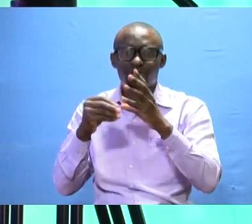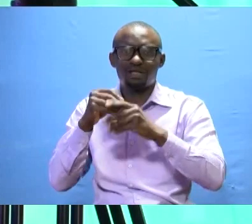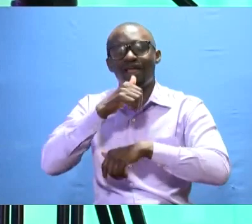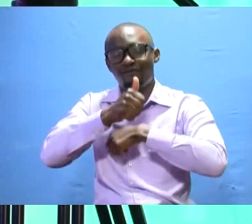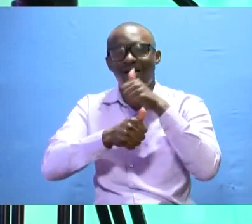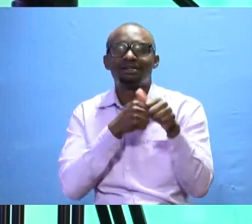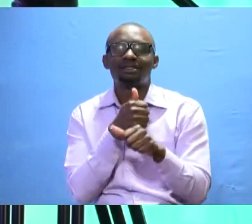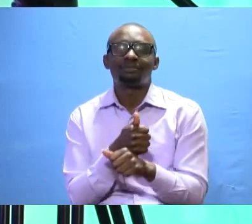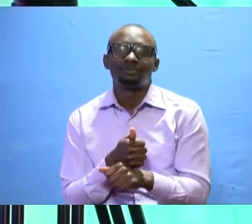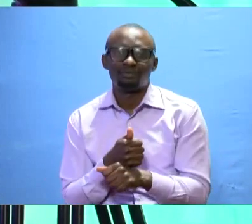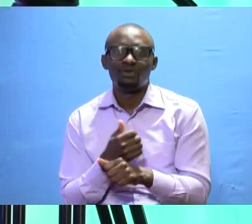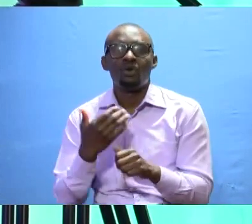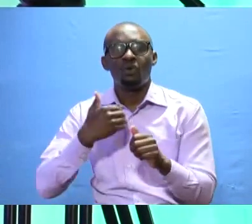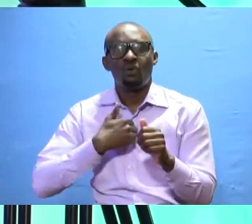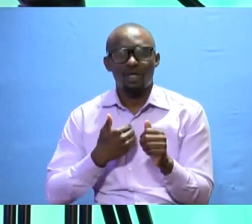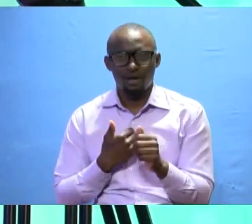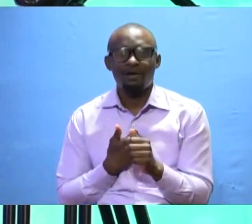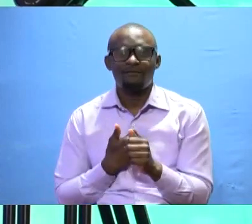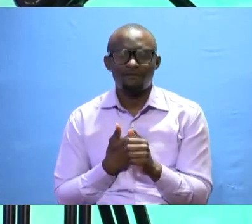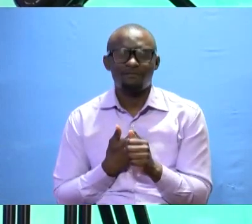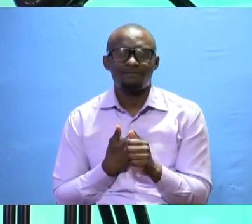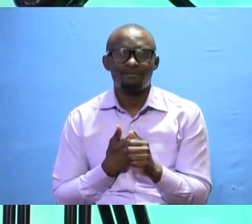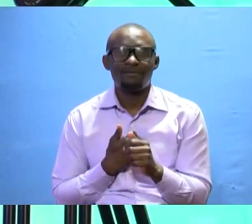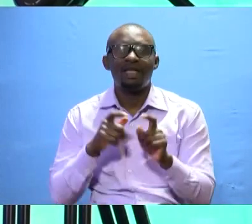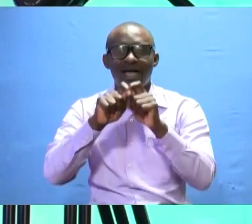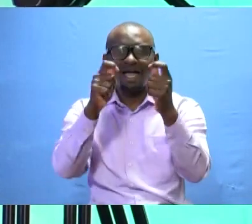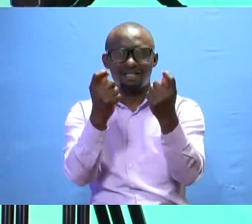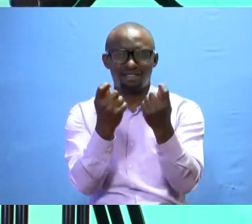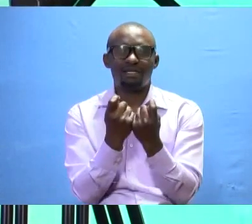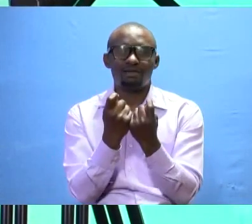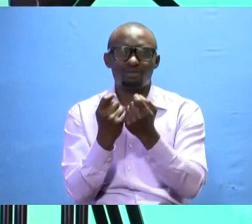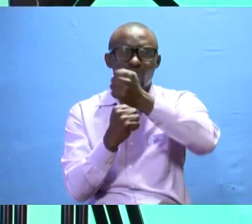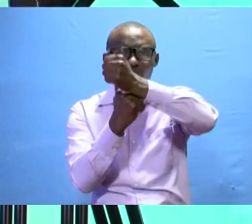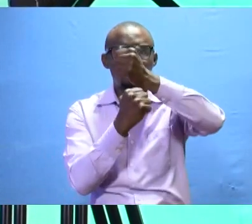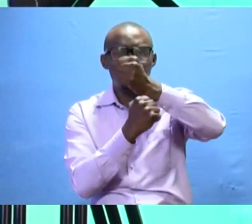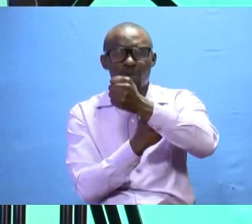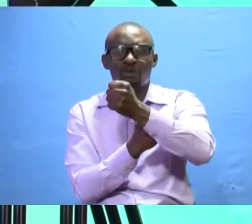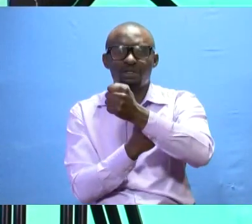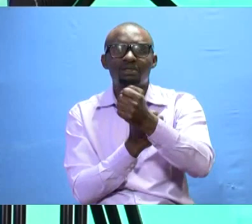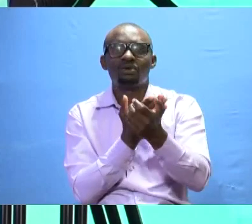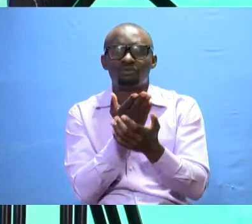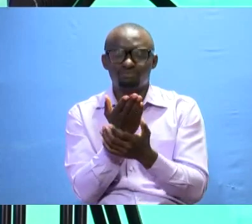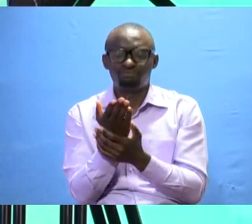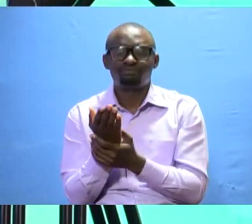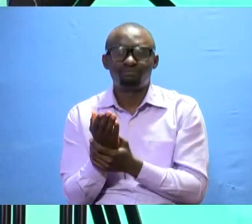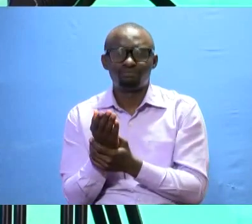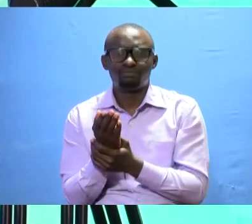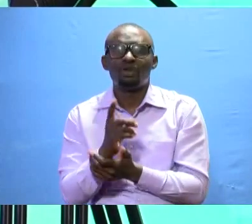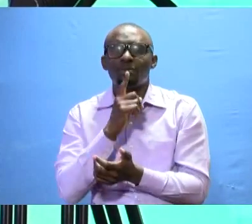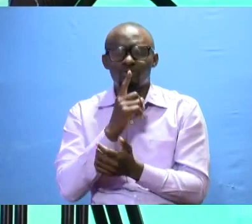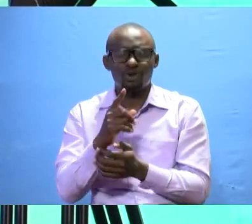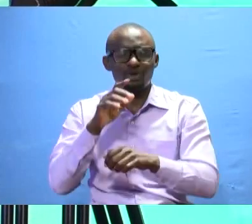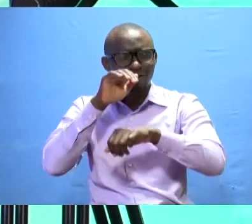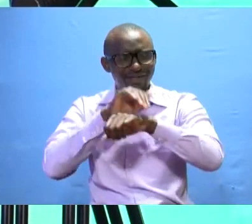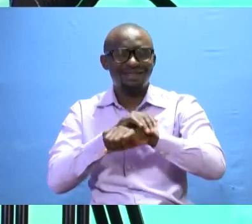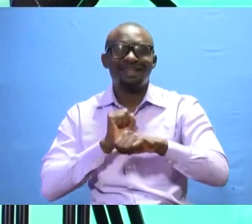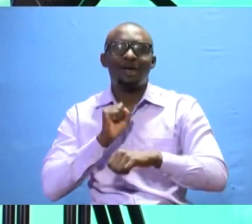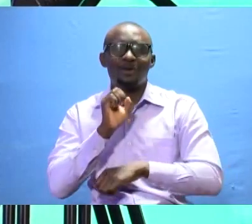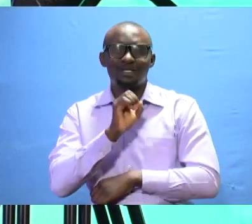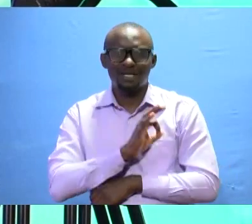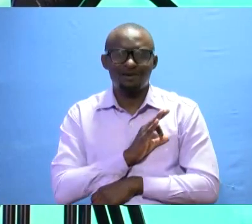are now part of the Kenyan and Regional Center of Expertise and Excellence in the study